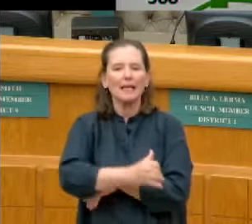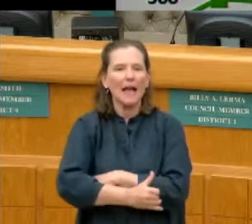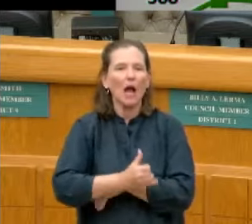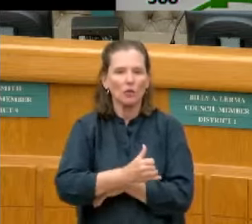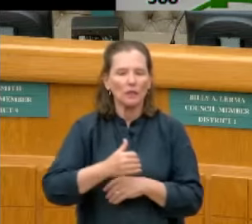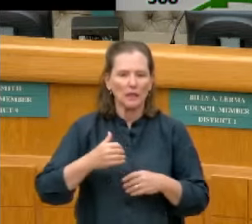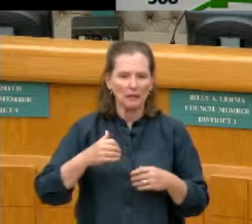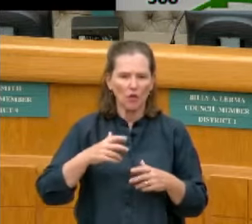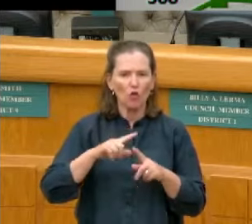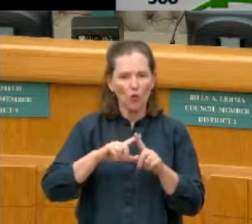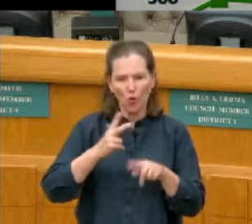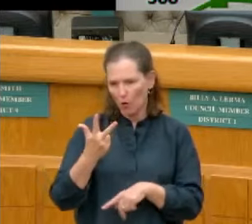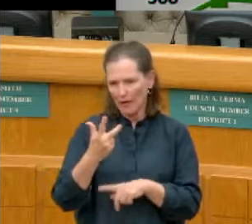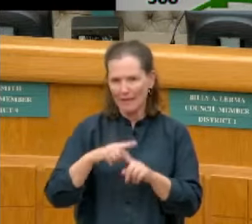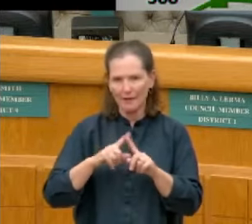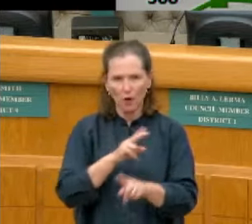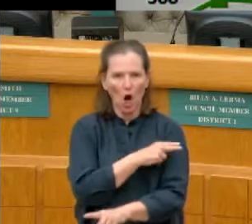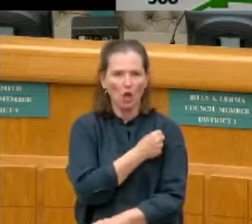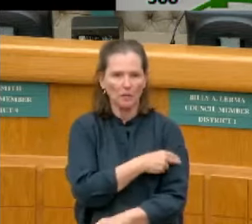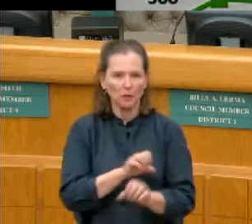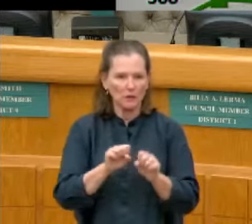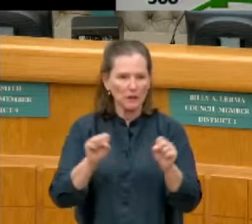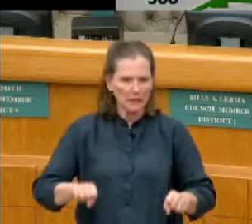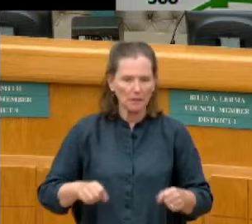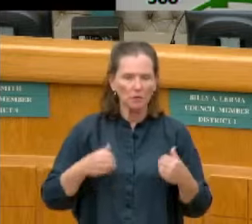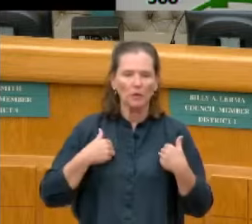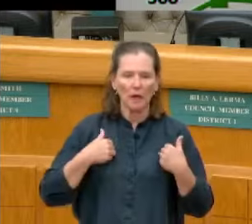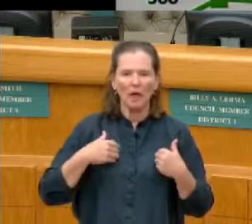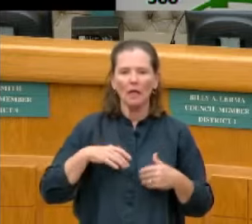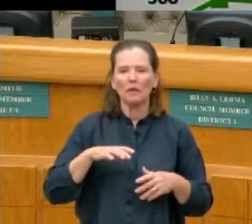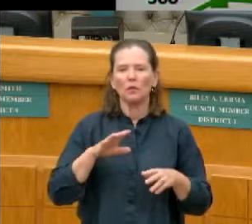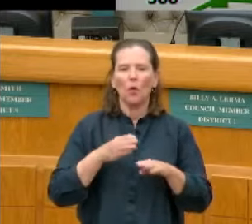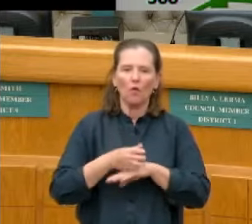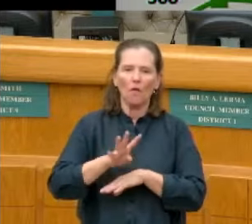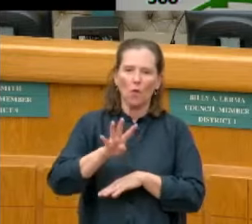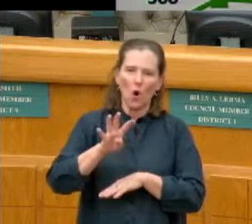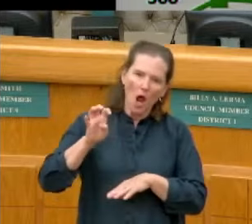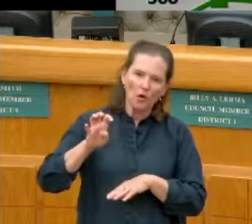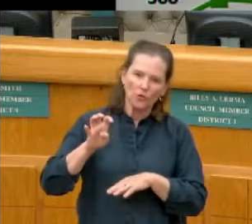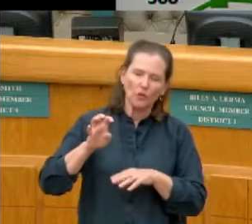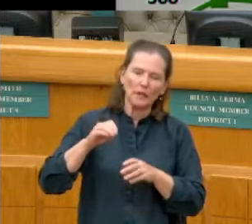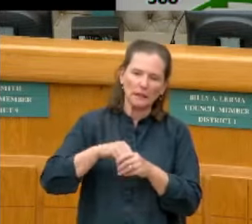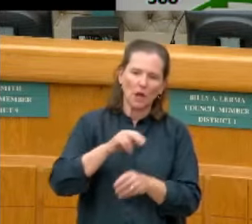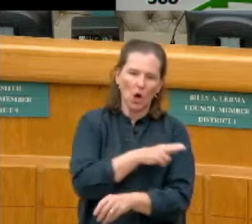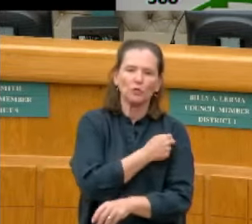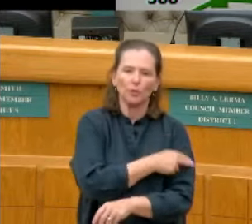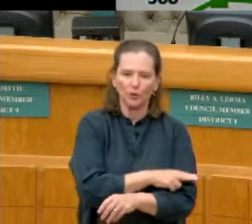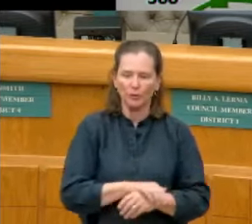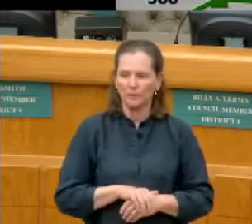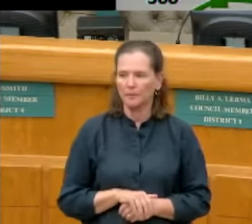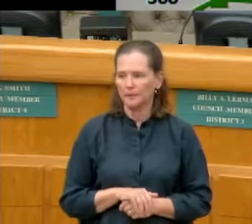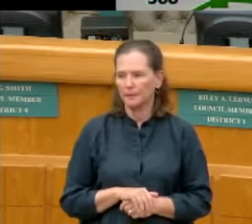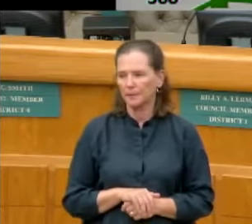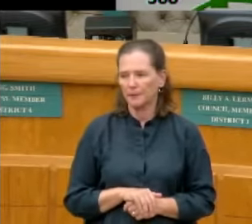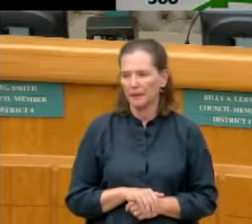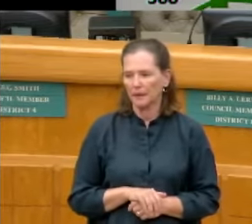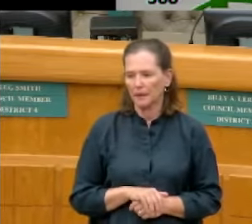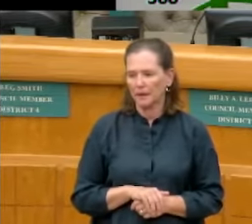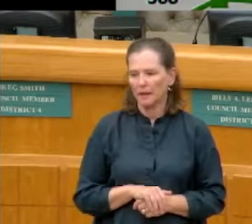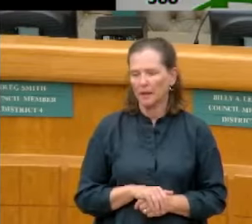healthcare systems. So it's not just one particular hospital, it's all of them. And then you see for this last week, you